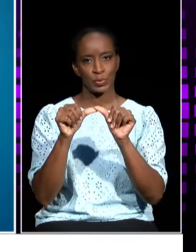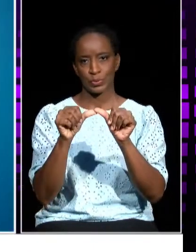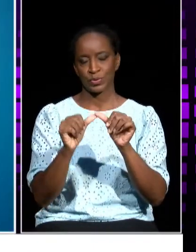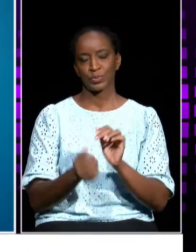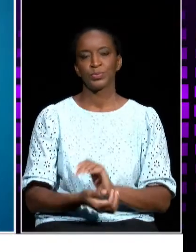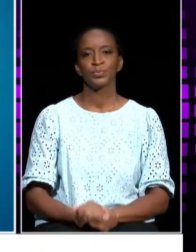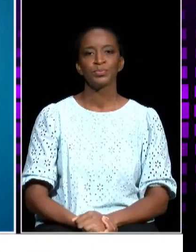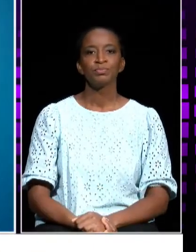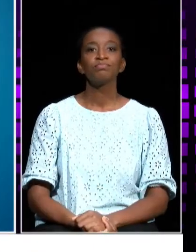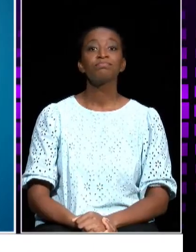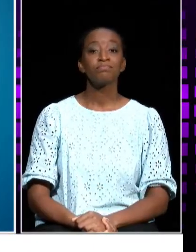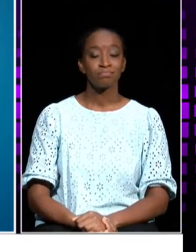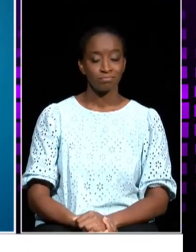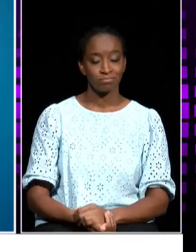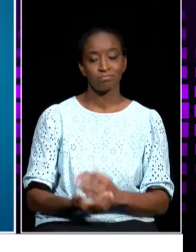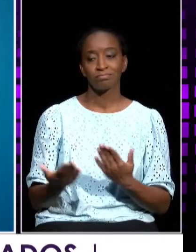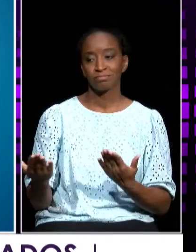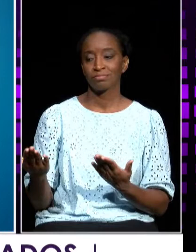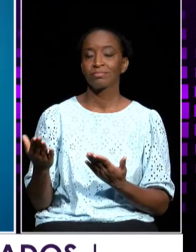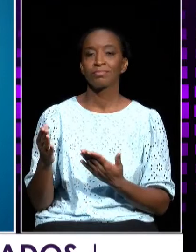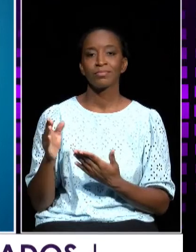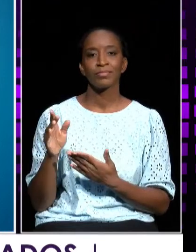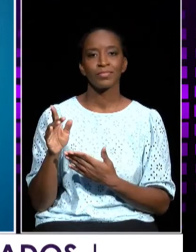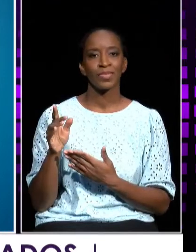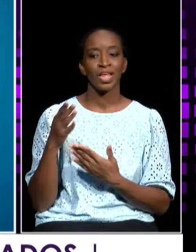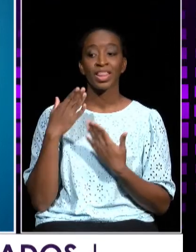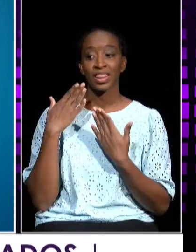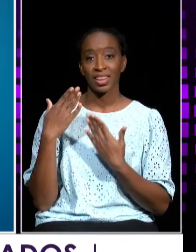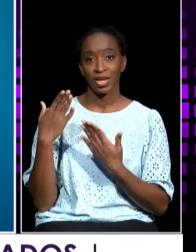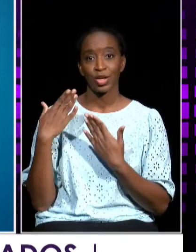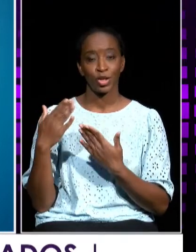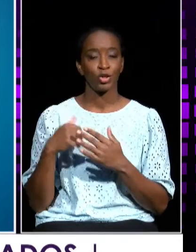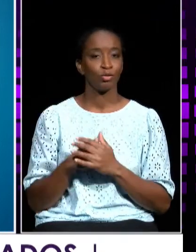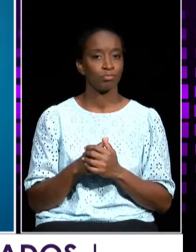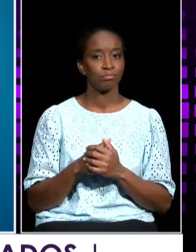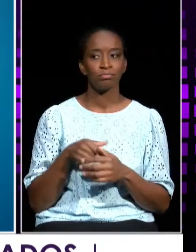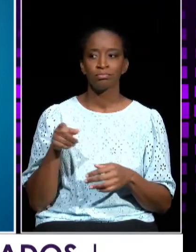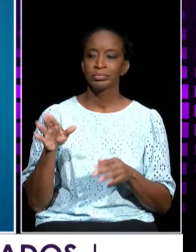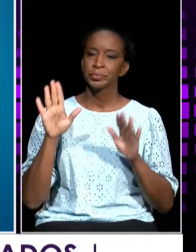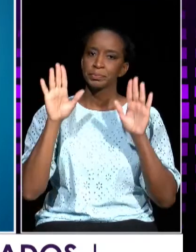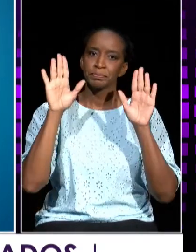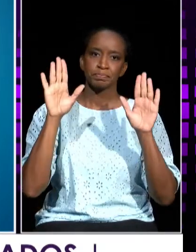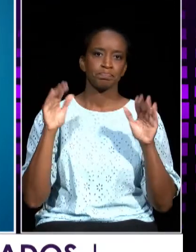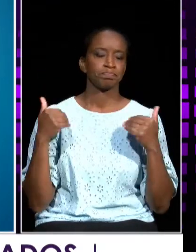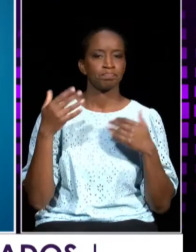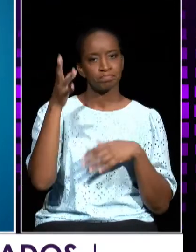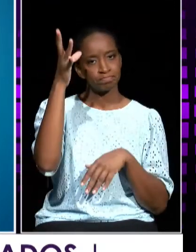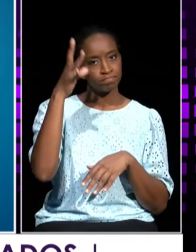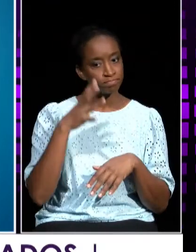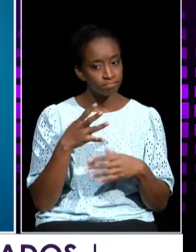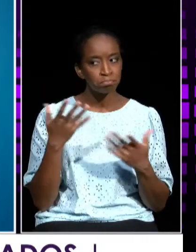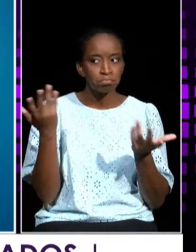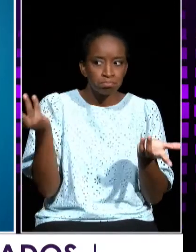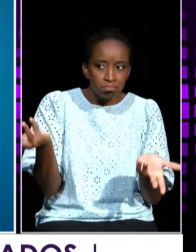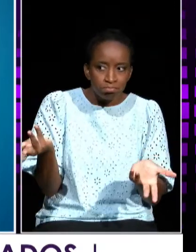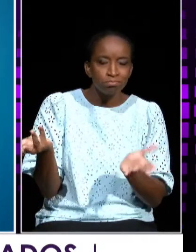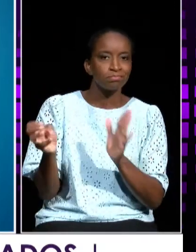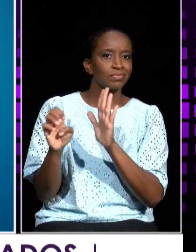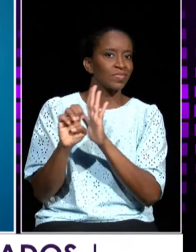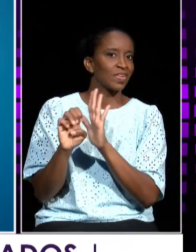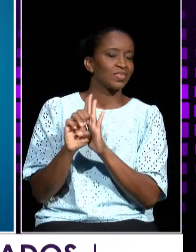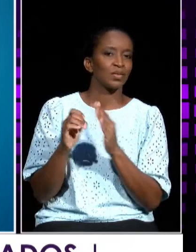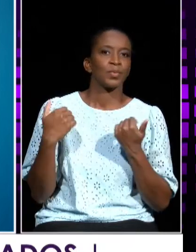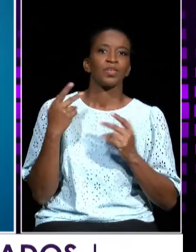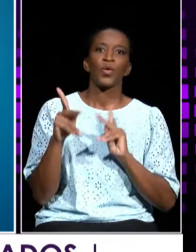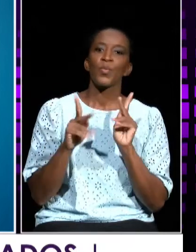Thank you very much, Zane, for that intervention, and a brilliant young man in Barbados. And again, it goes to show that young people are getting involved in positive behaviors and